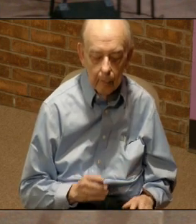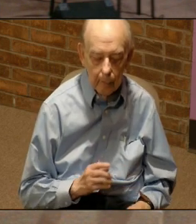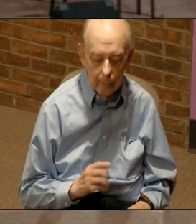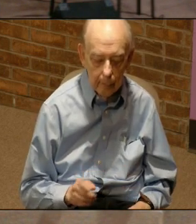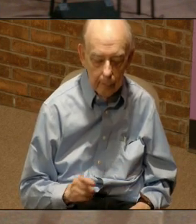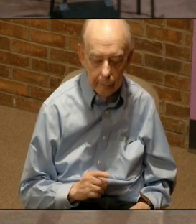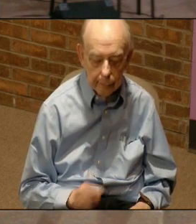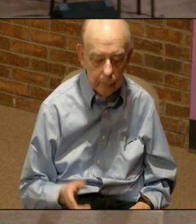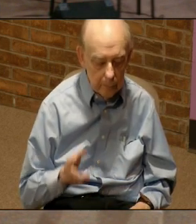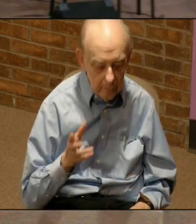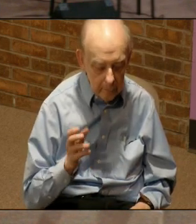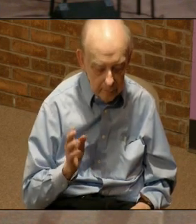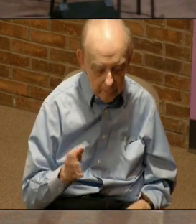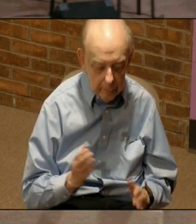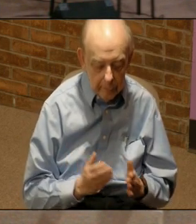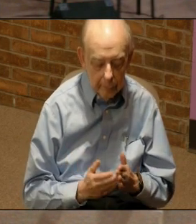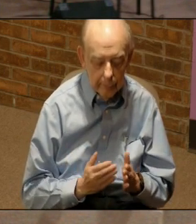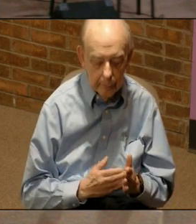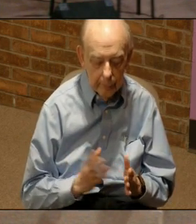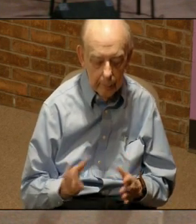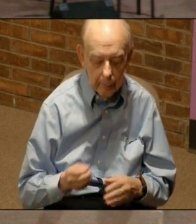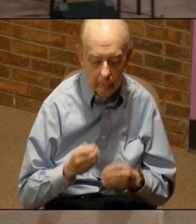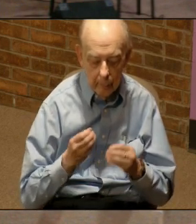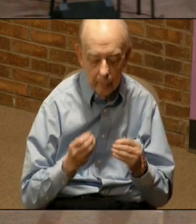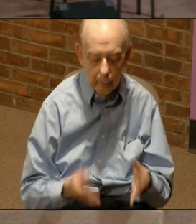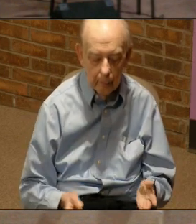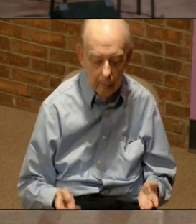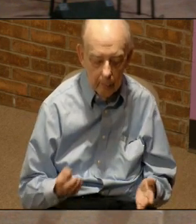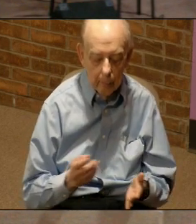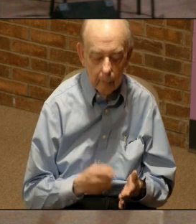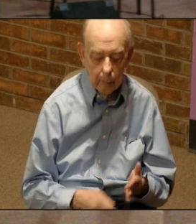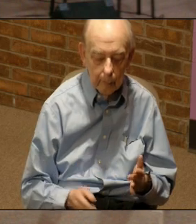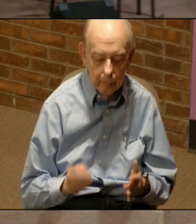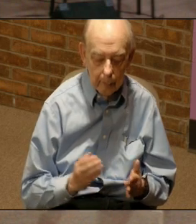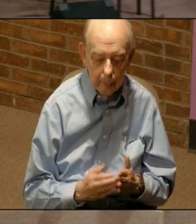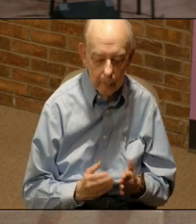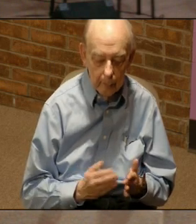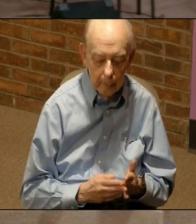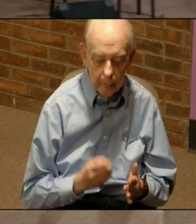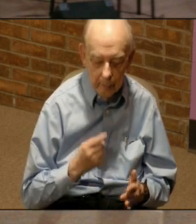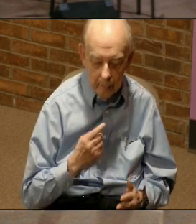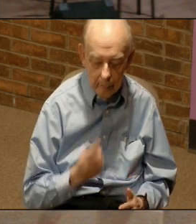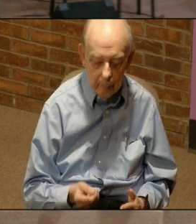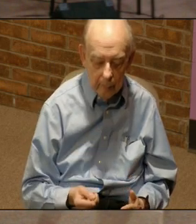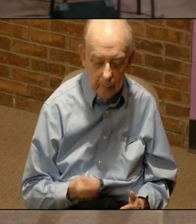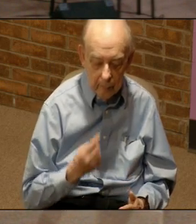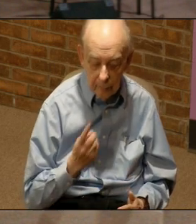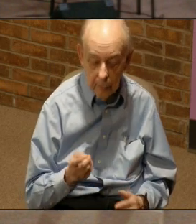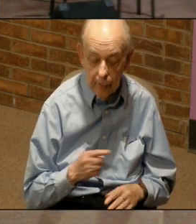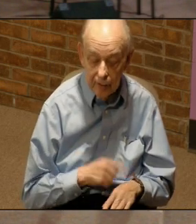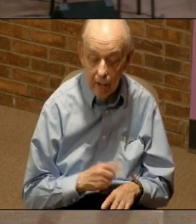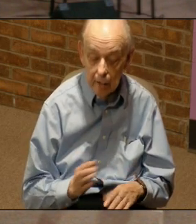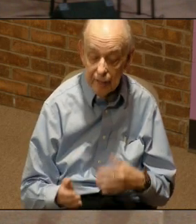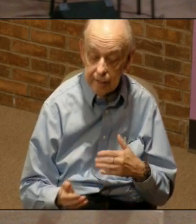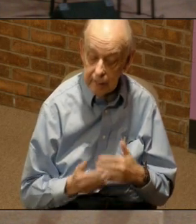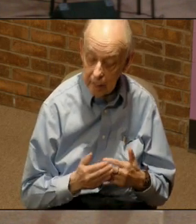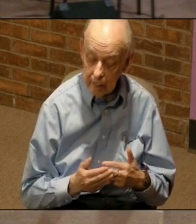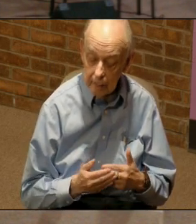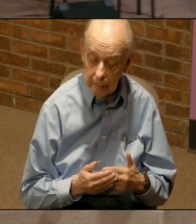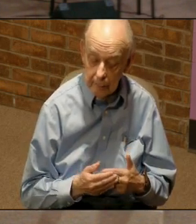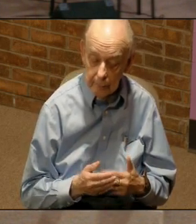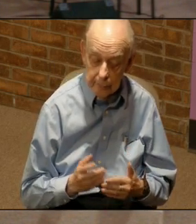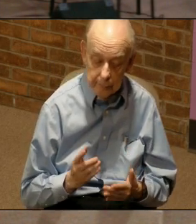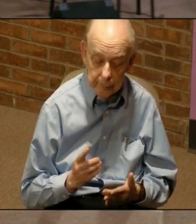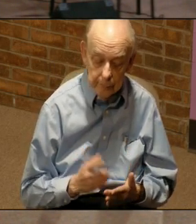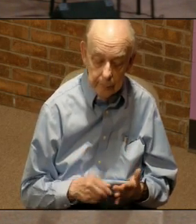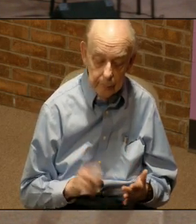are those who listen to its message and obeys what it says, for the time is near. What